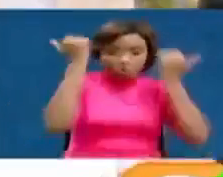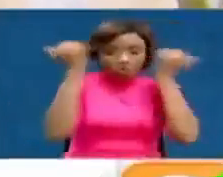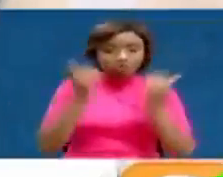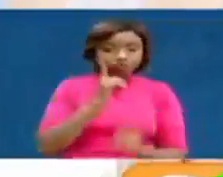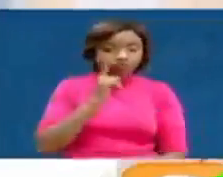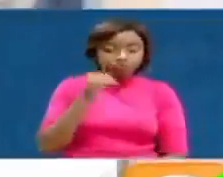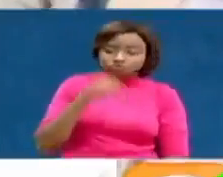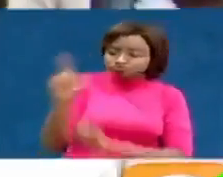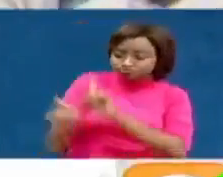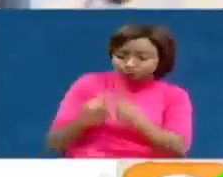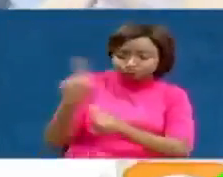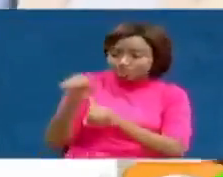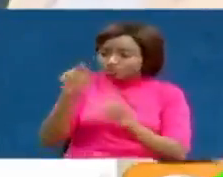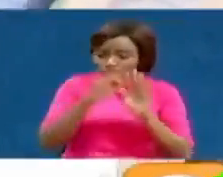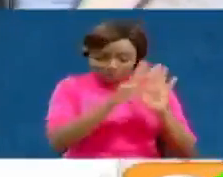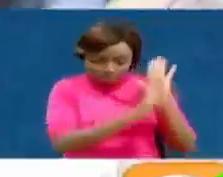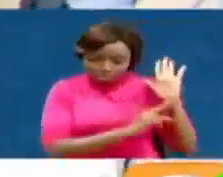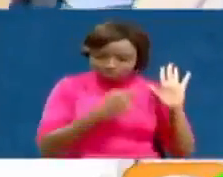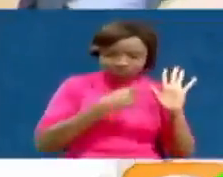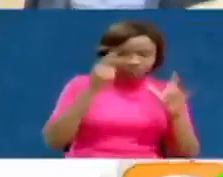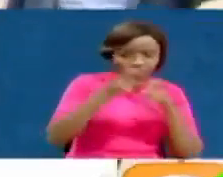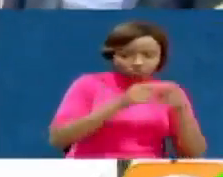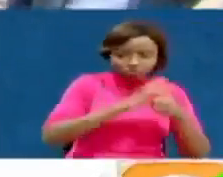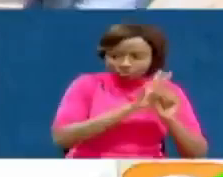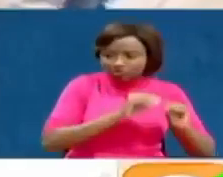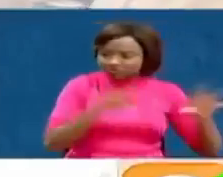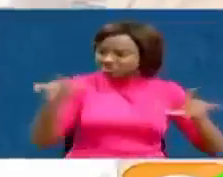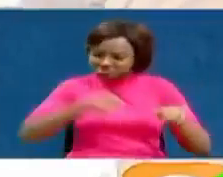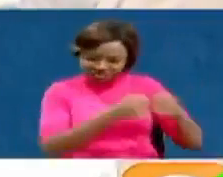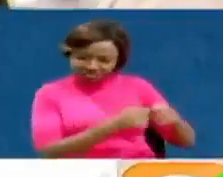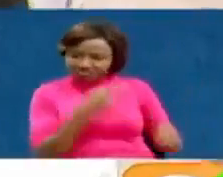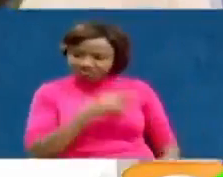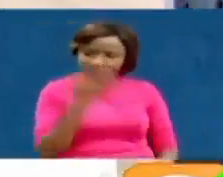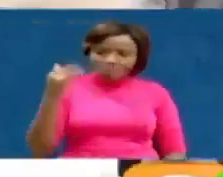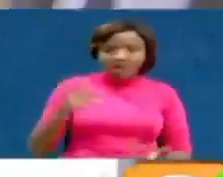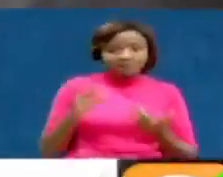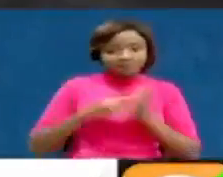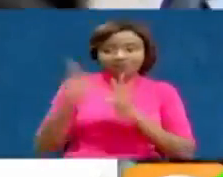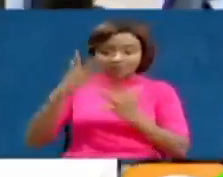charges of flouting the curfew regulations, which attracts a fine not exceeding 20,000 shillings